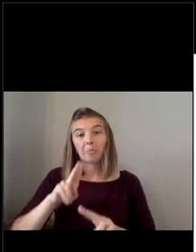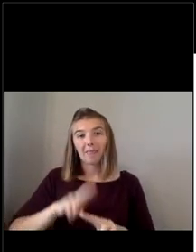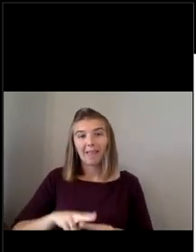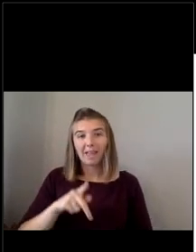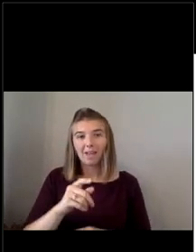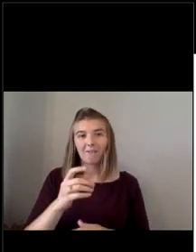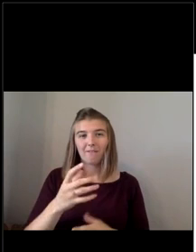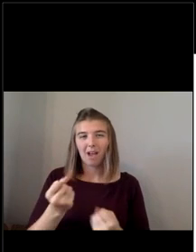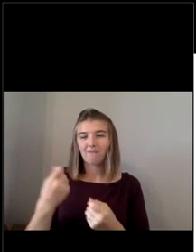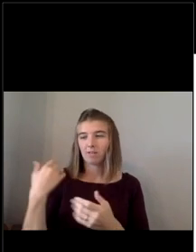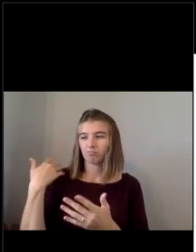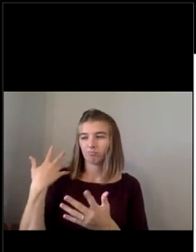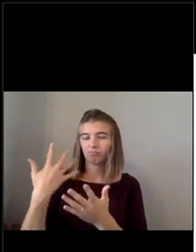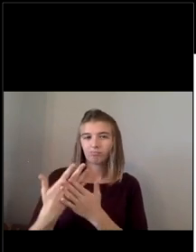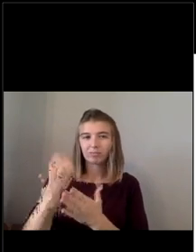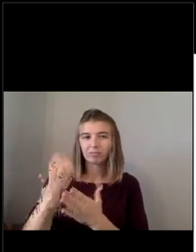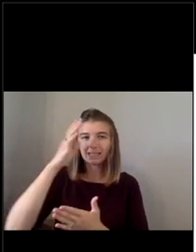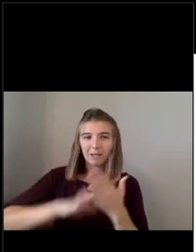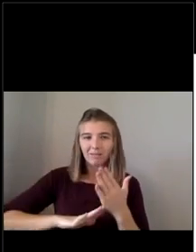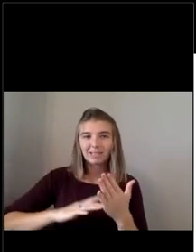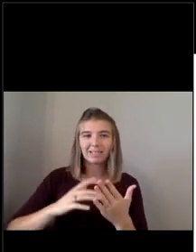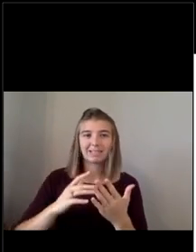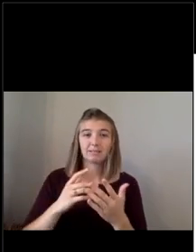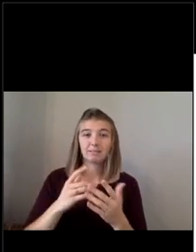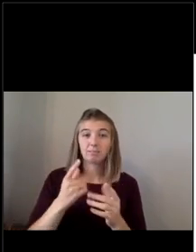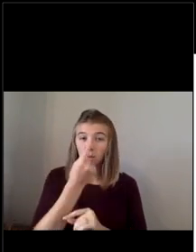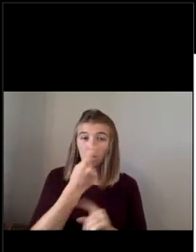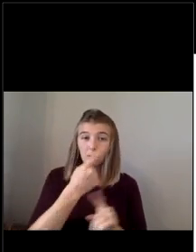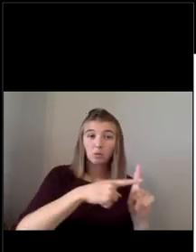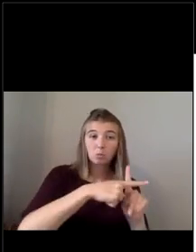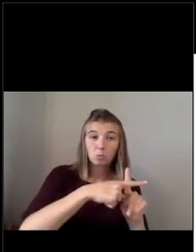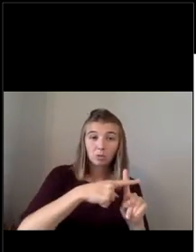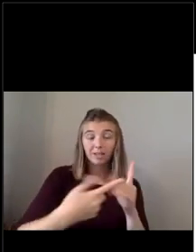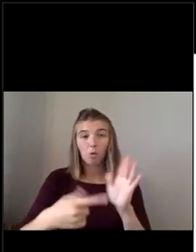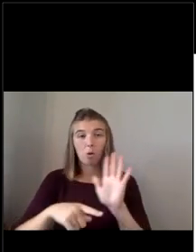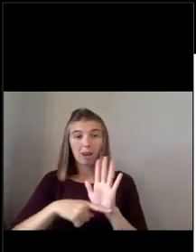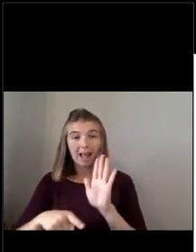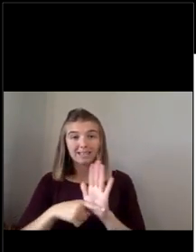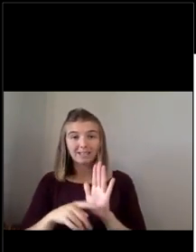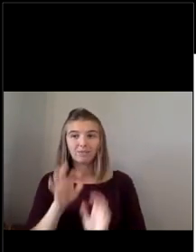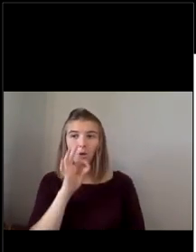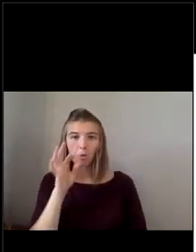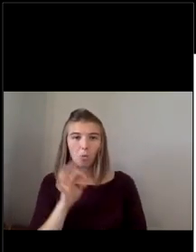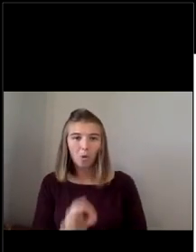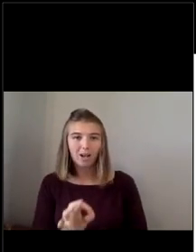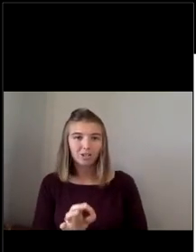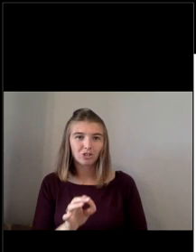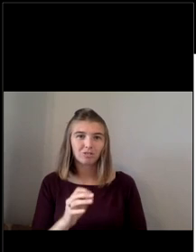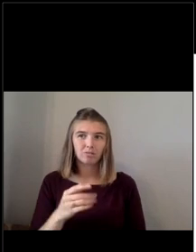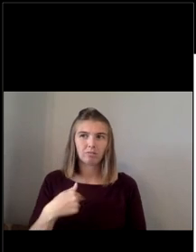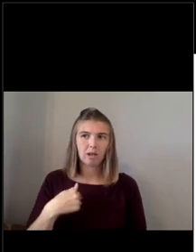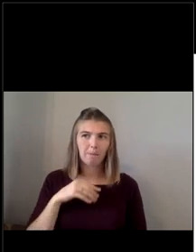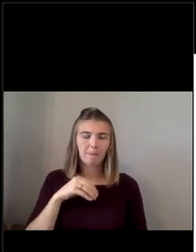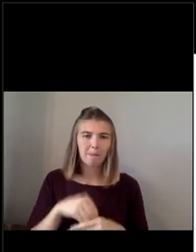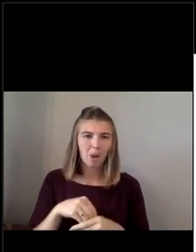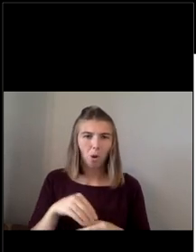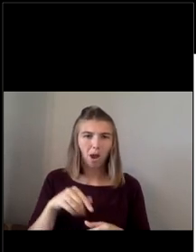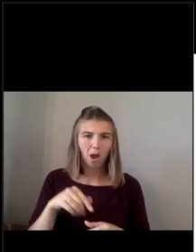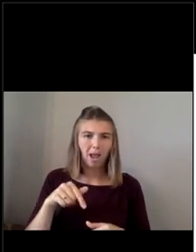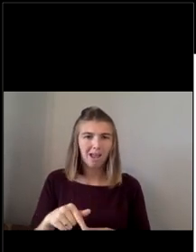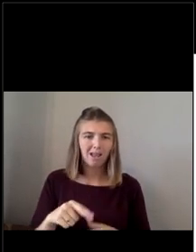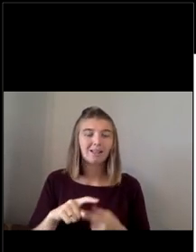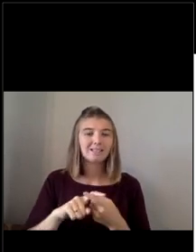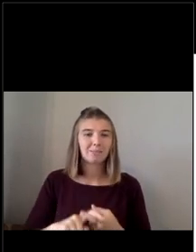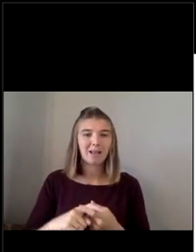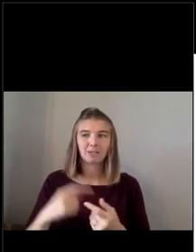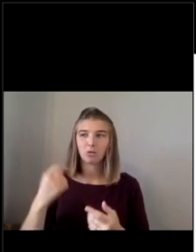that space, those experiences will often help you to shape how you answer that question without necessarily seeking out any real